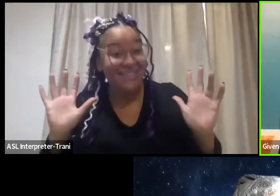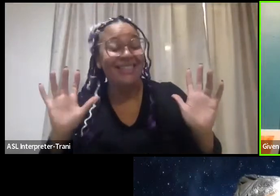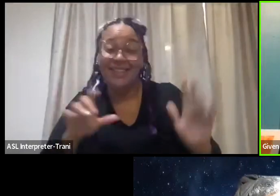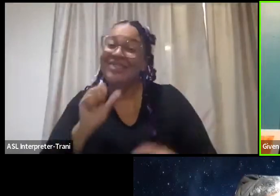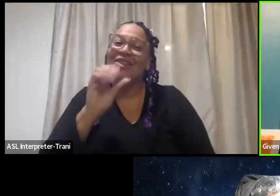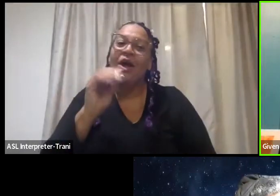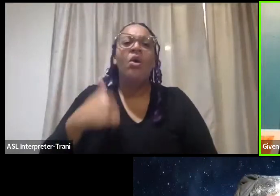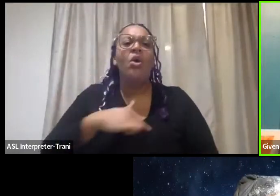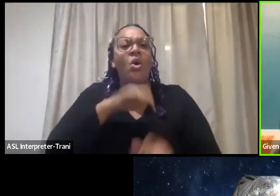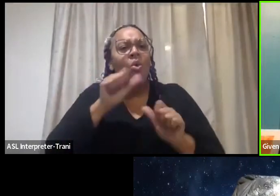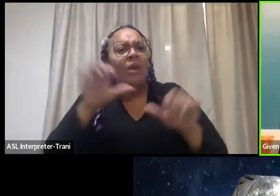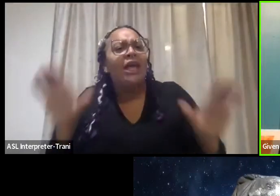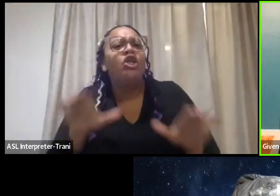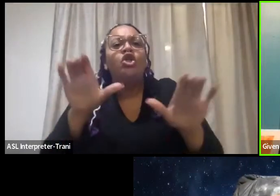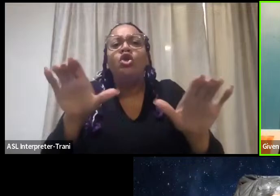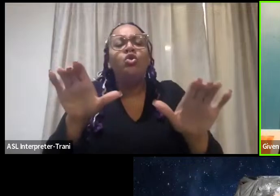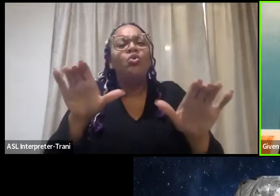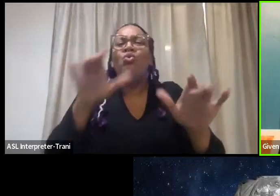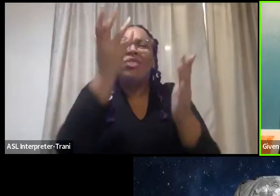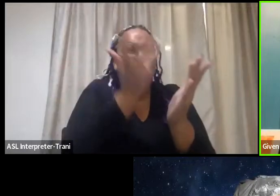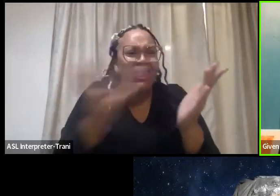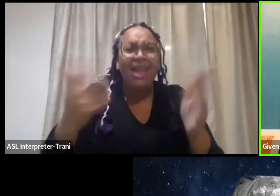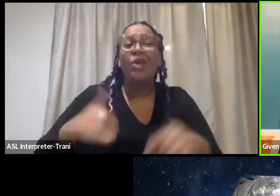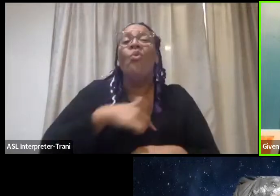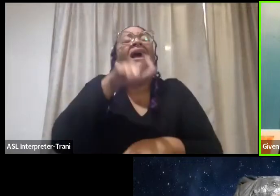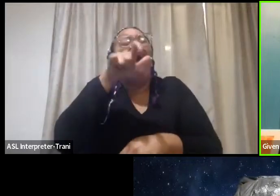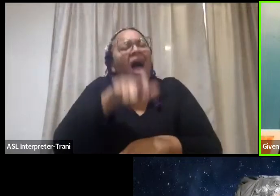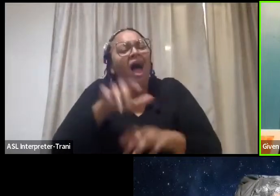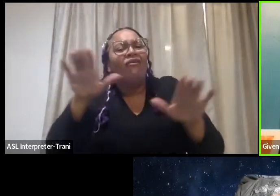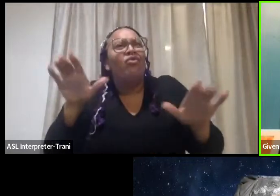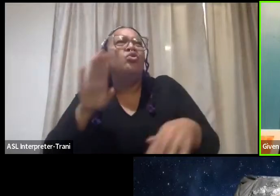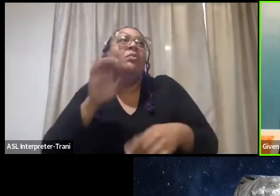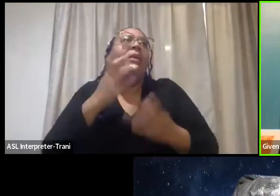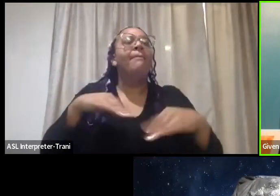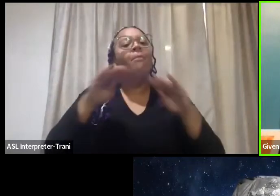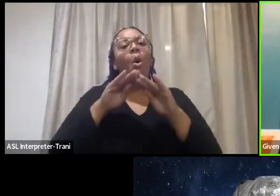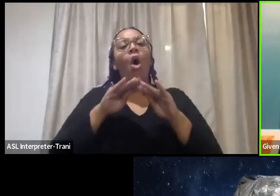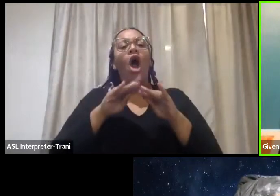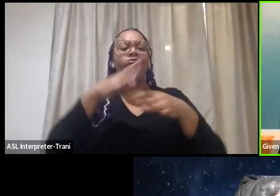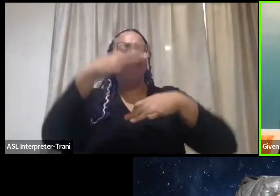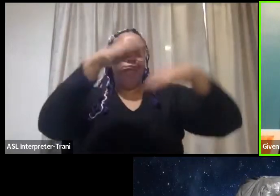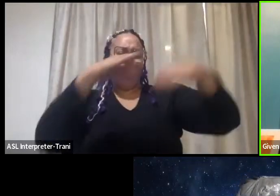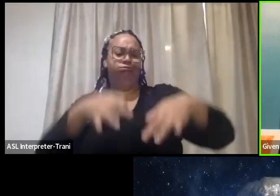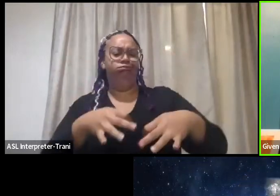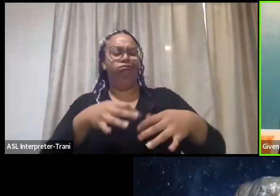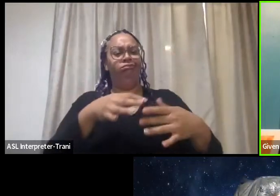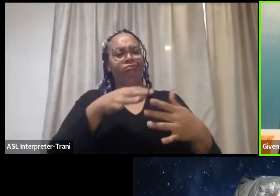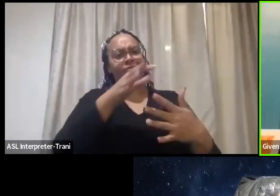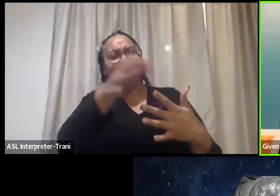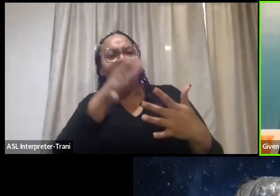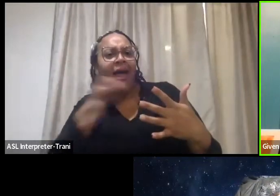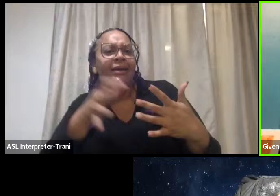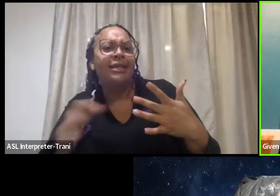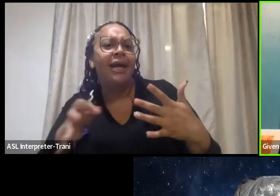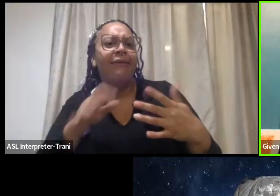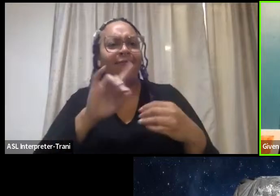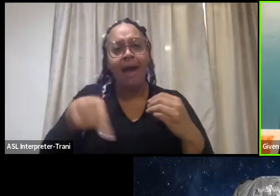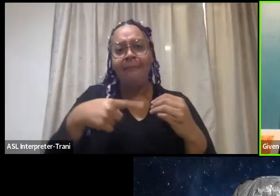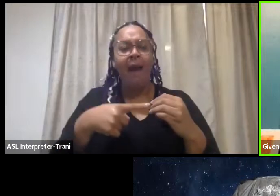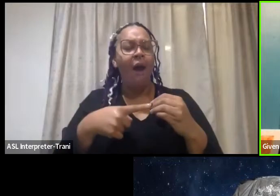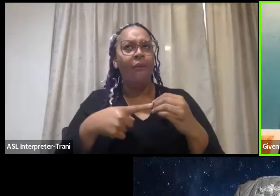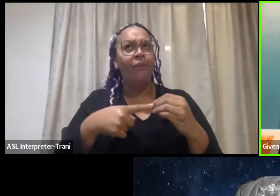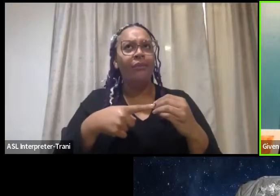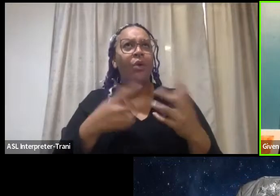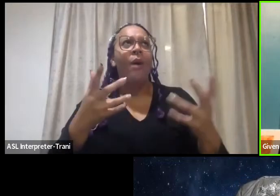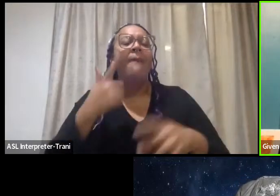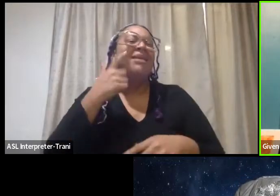we can do the things. We have to be more selective about them. We cannot do everything. I